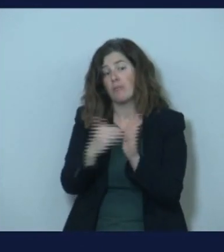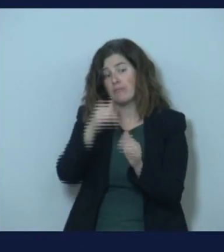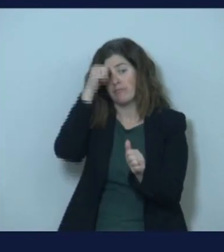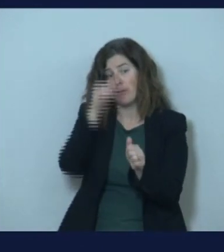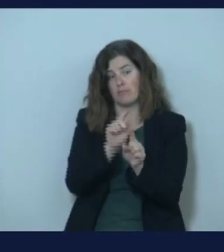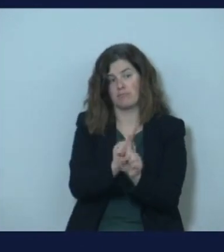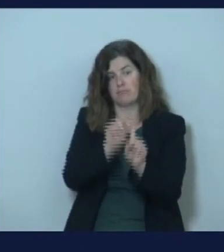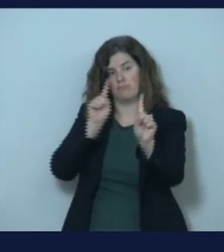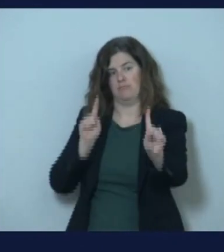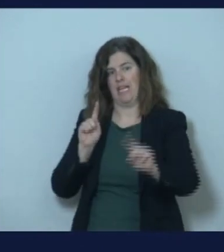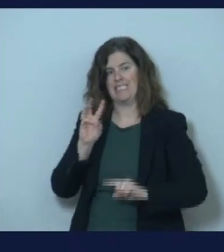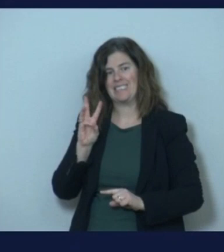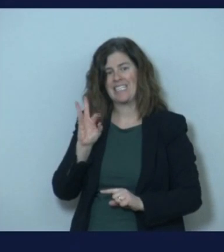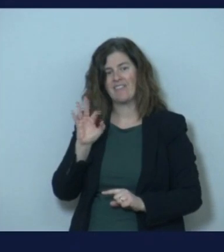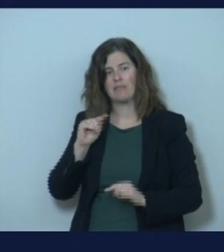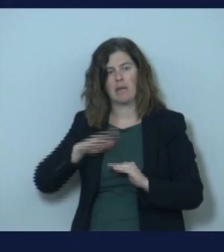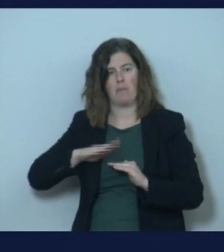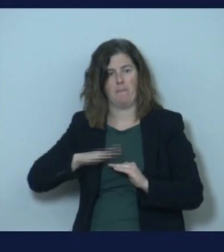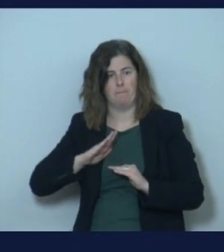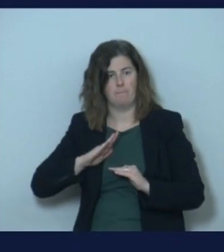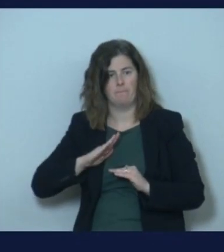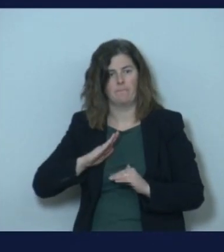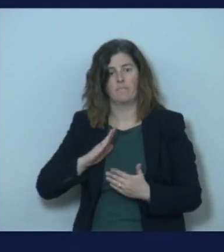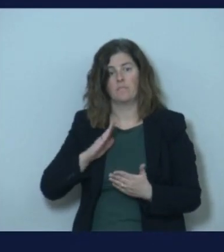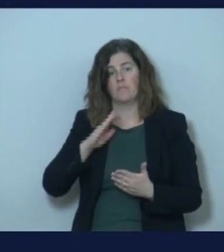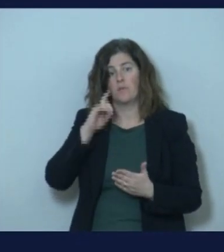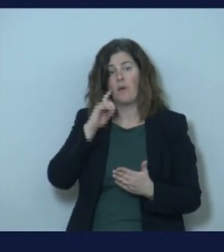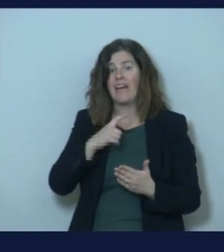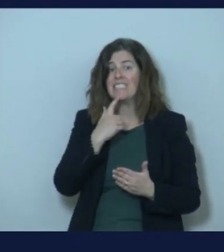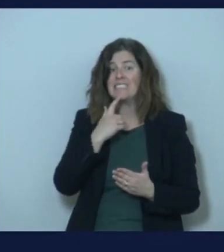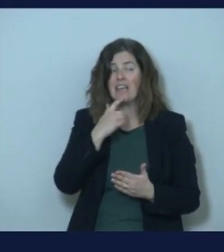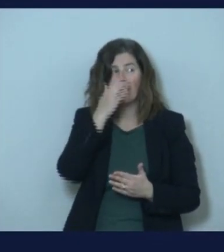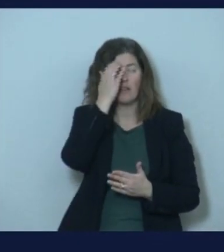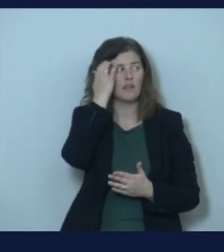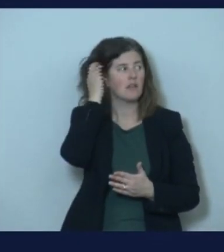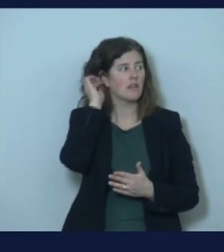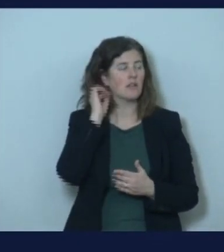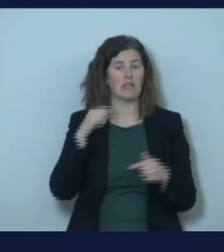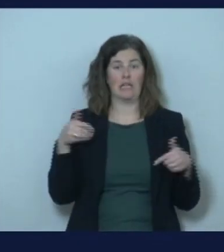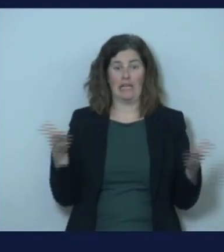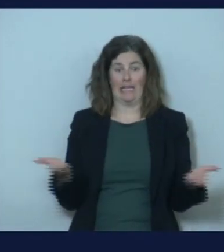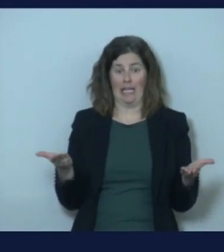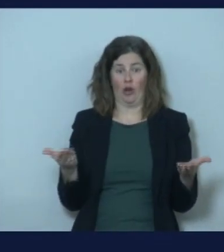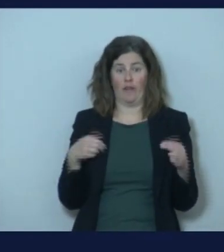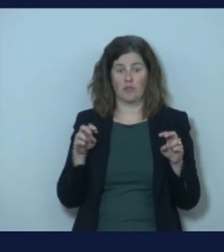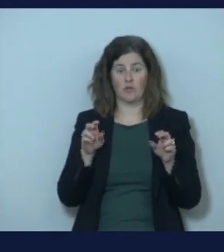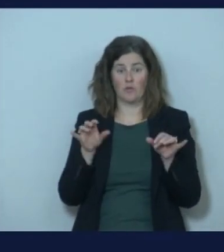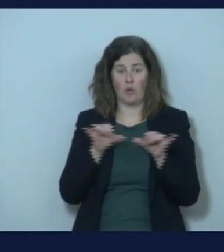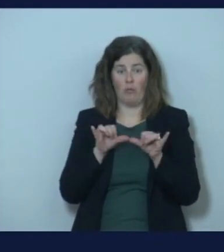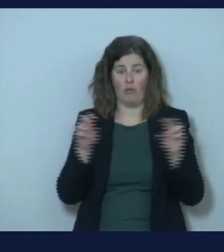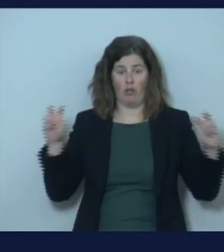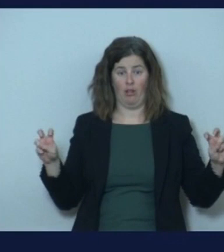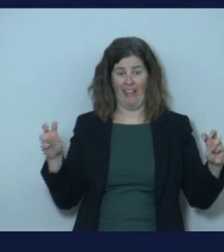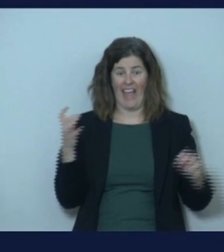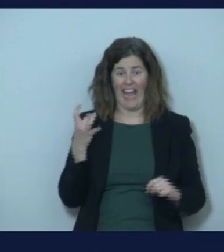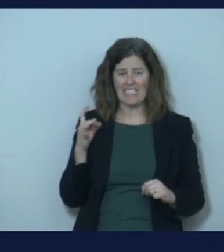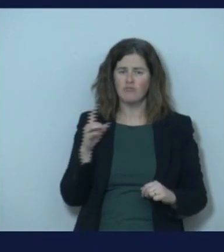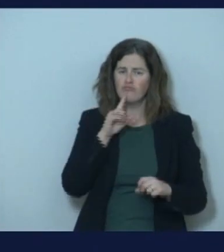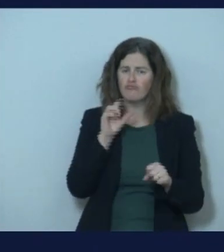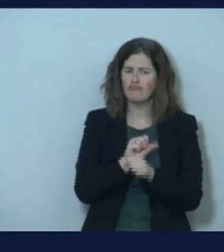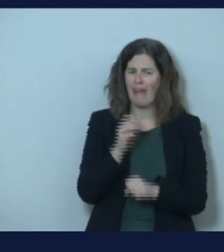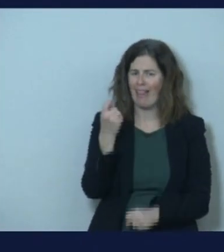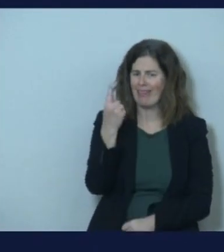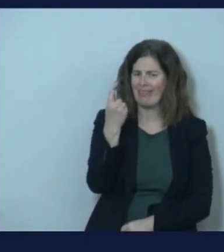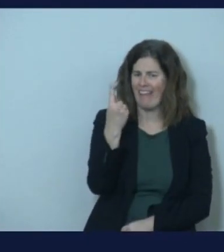physical distance in public spaces. You might note that I keep saying that we're at least 18 feet. Somebody finally measured, so we're about 11